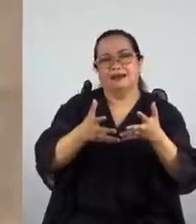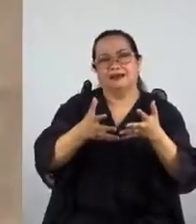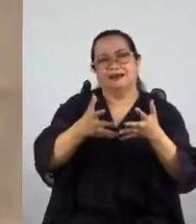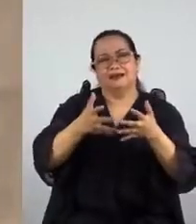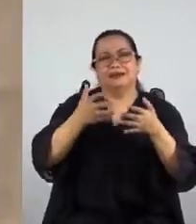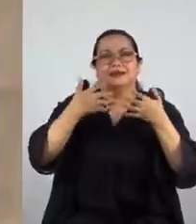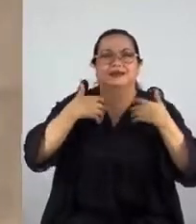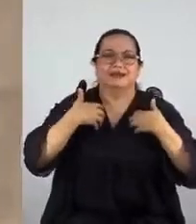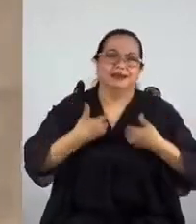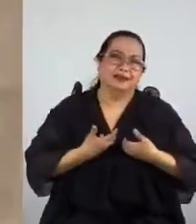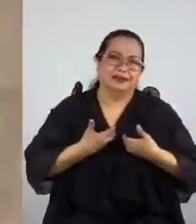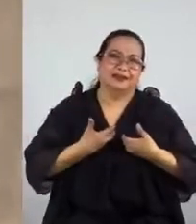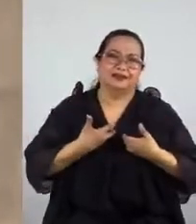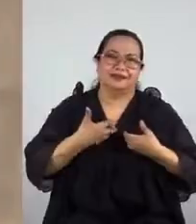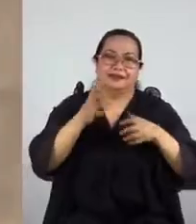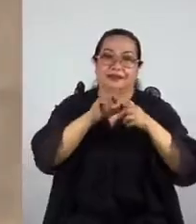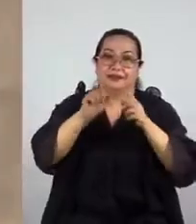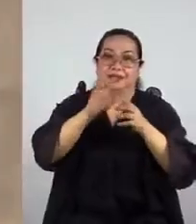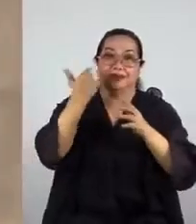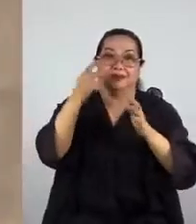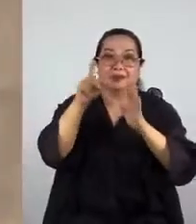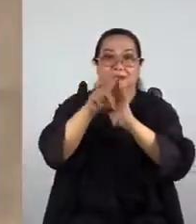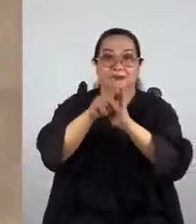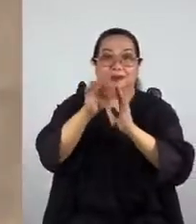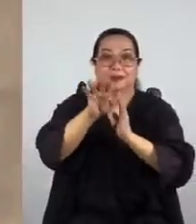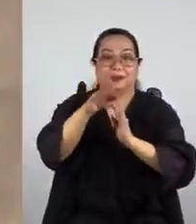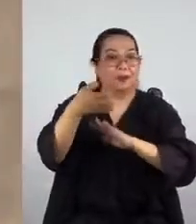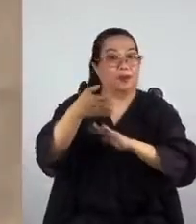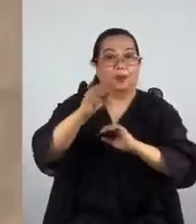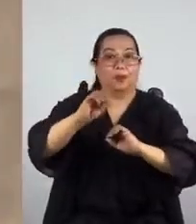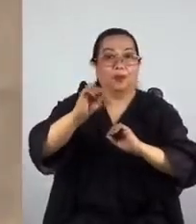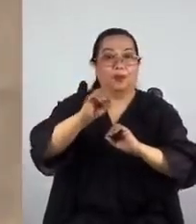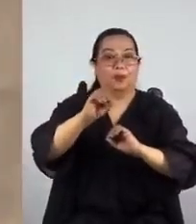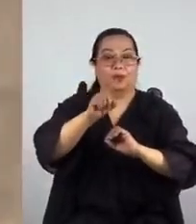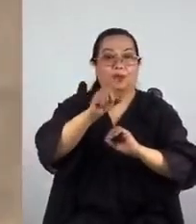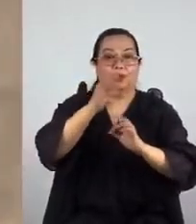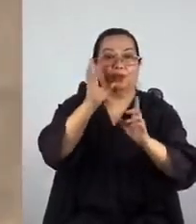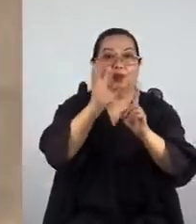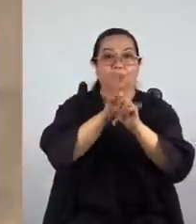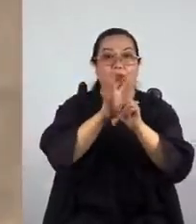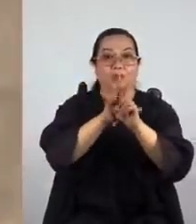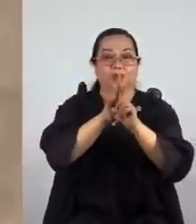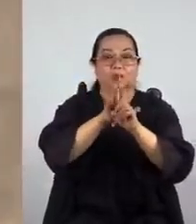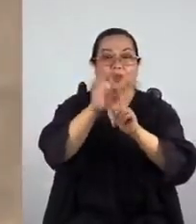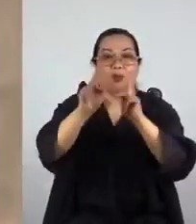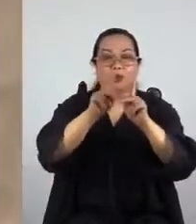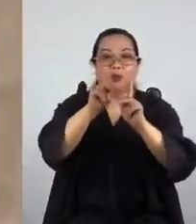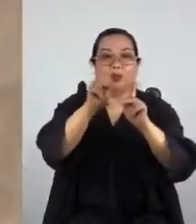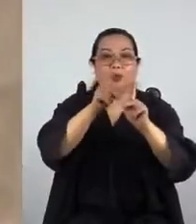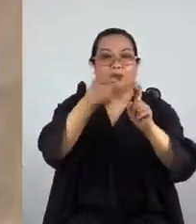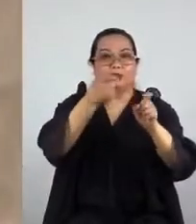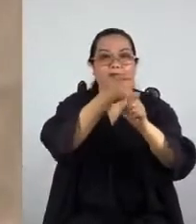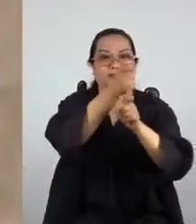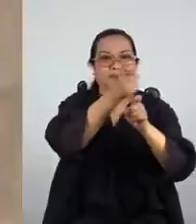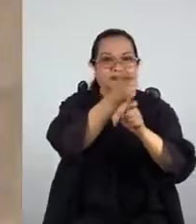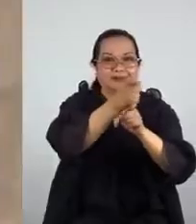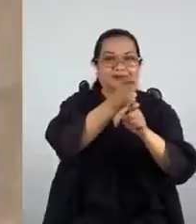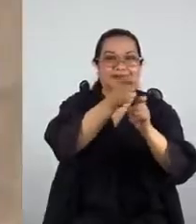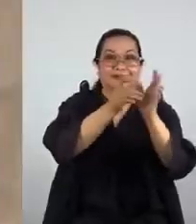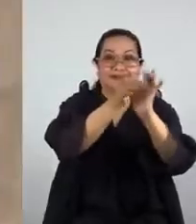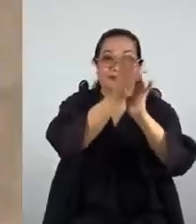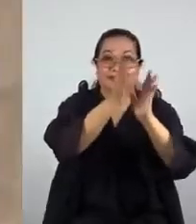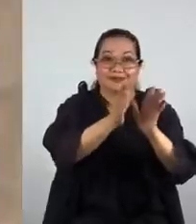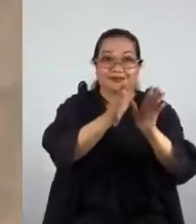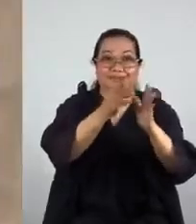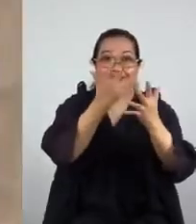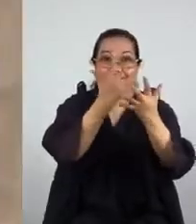Although none of them have been martyred, it seems, from the letter, they are well too familiar with believers being publicly insulted, being imprisoned, or